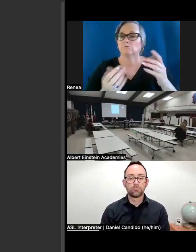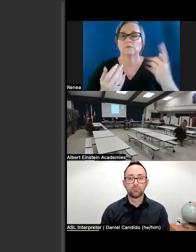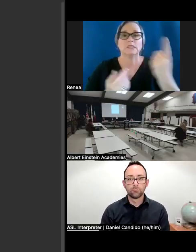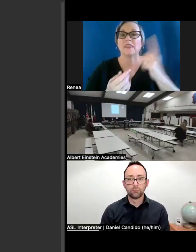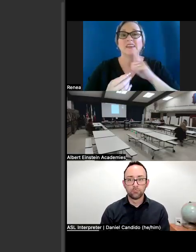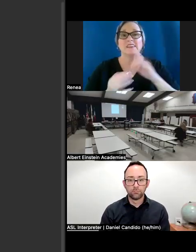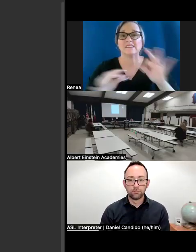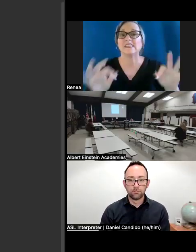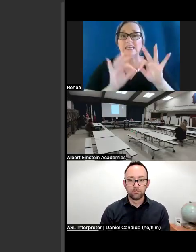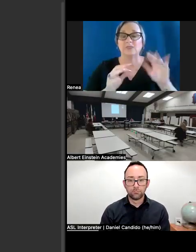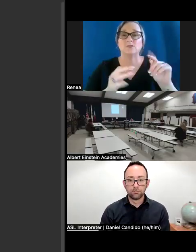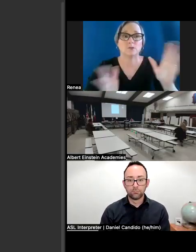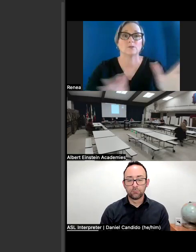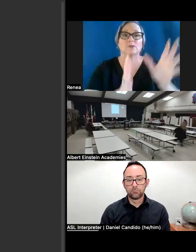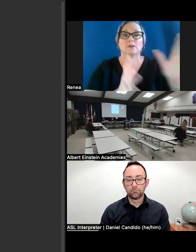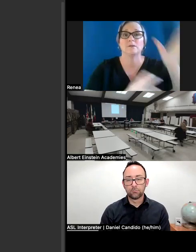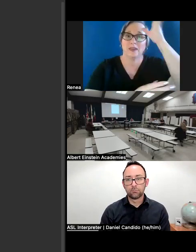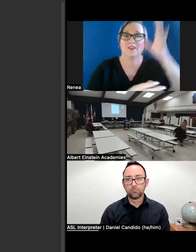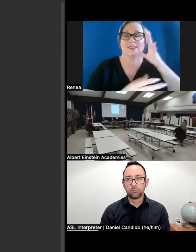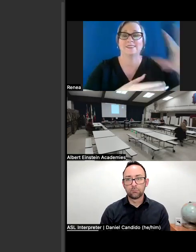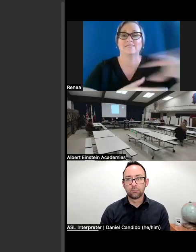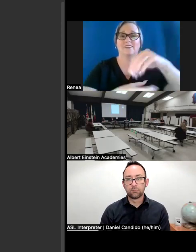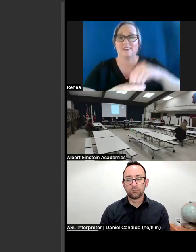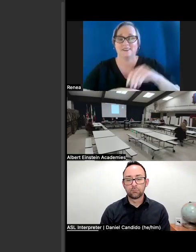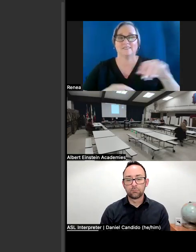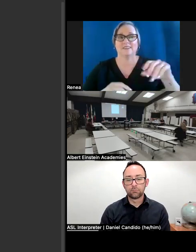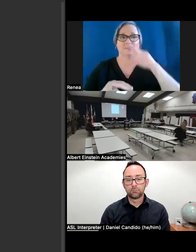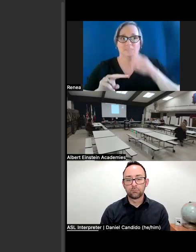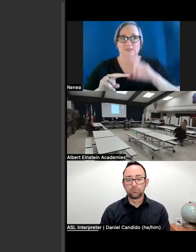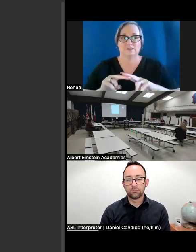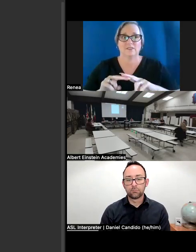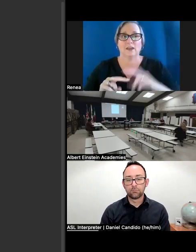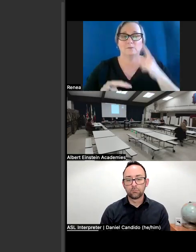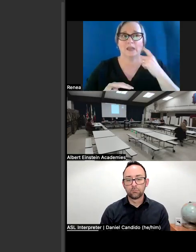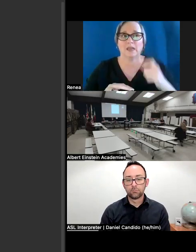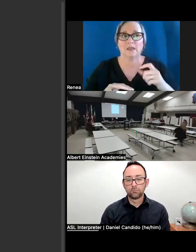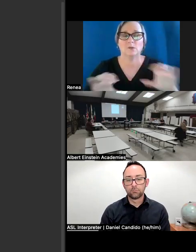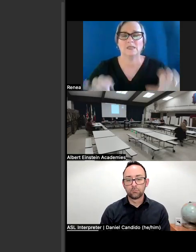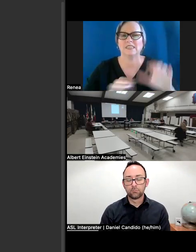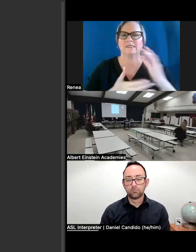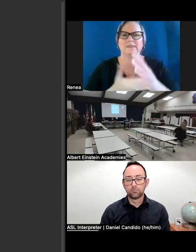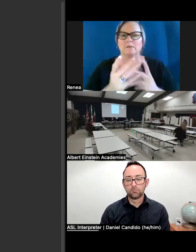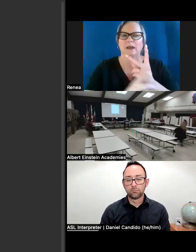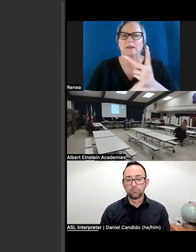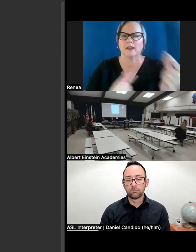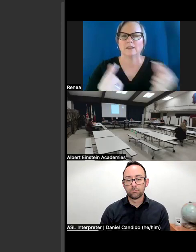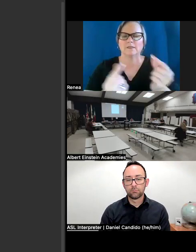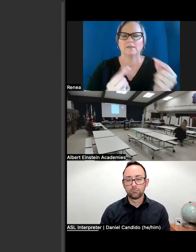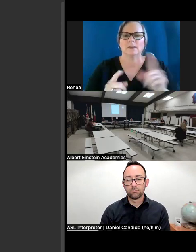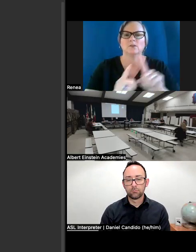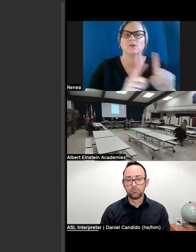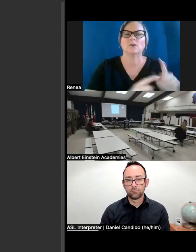who were here, and that was a lot of fun because we took them through all the morning meeting activities. And then Veronica talked about some really key